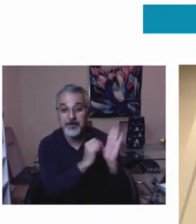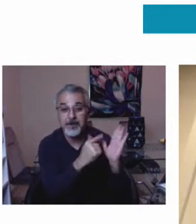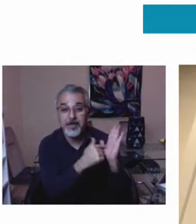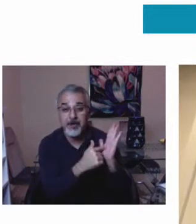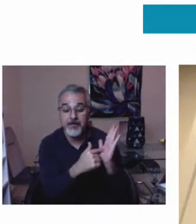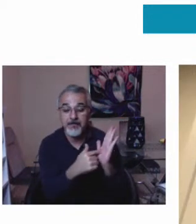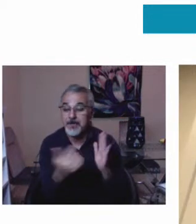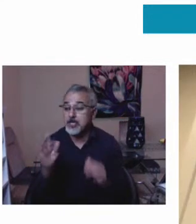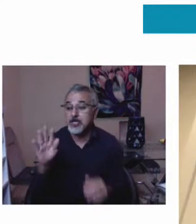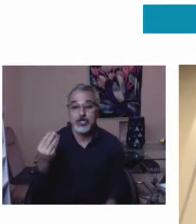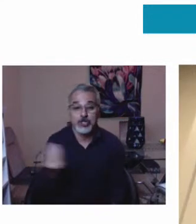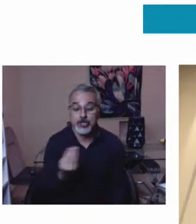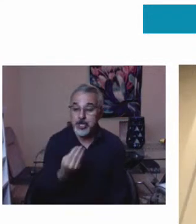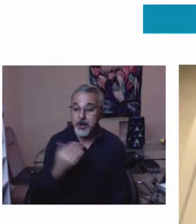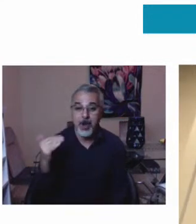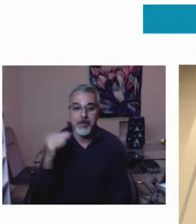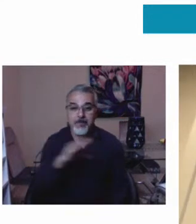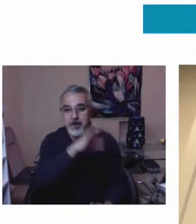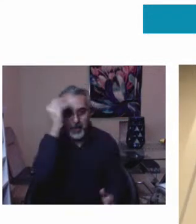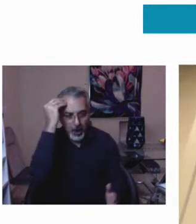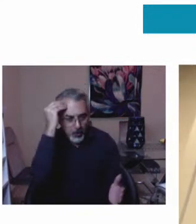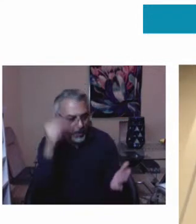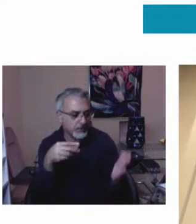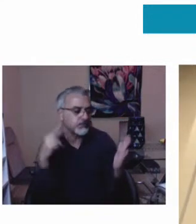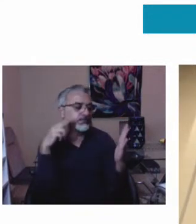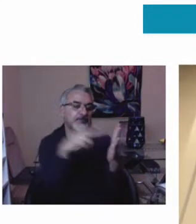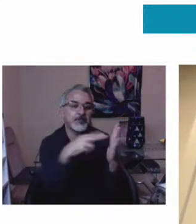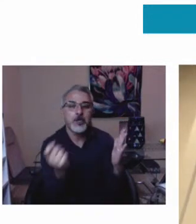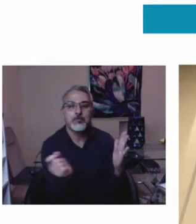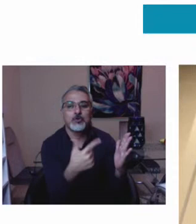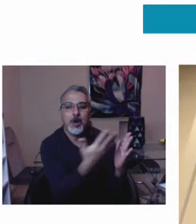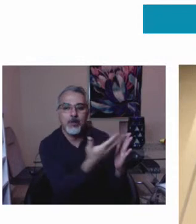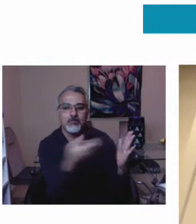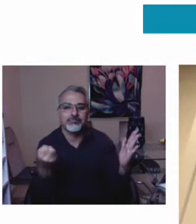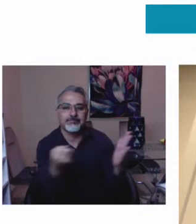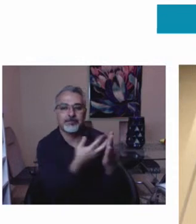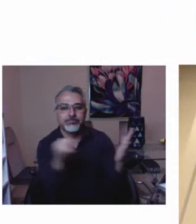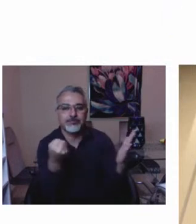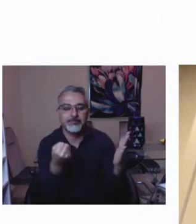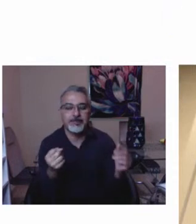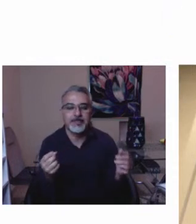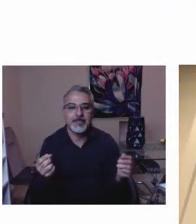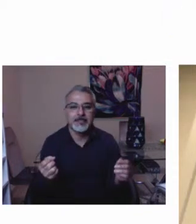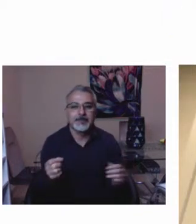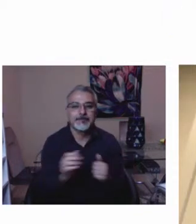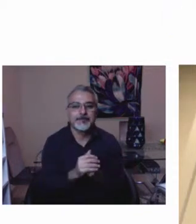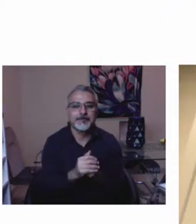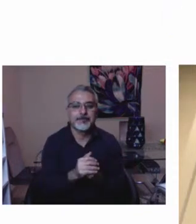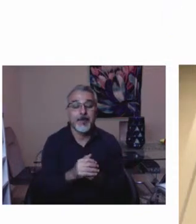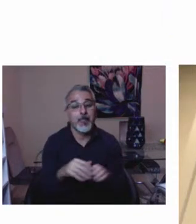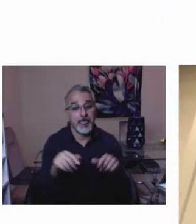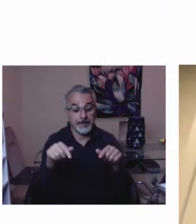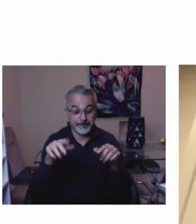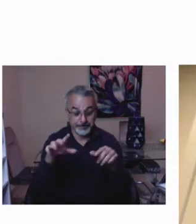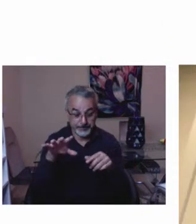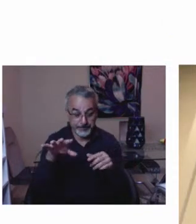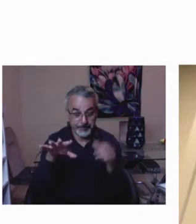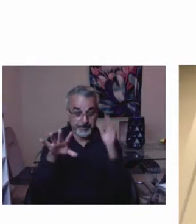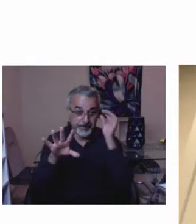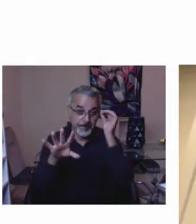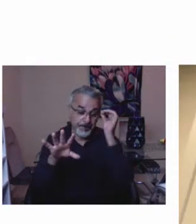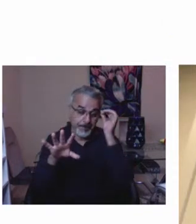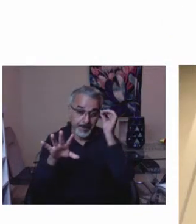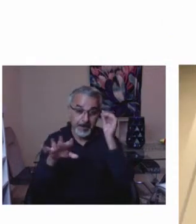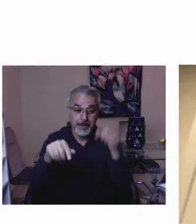people remain virtually invisible when it comes to data. There is very little collection, tracking, and analysis